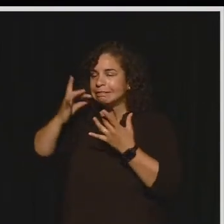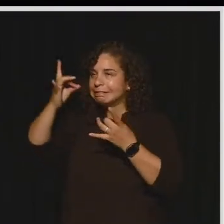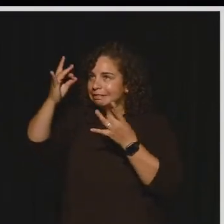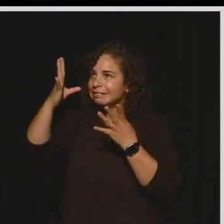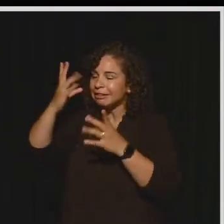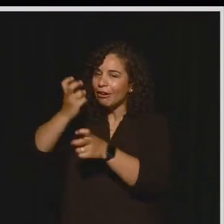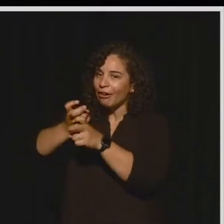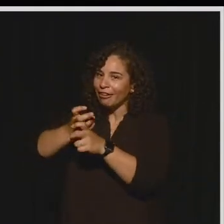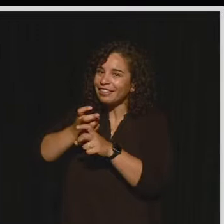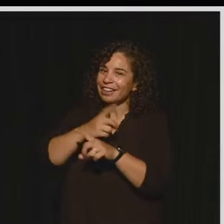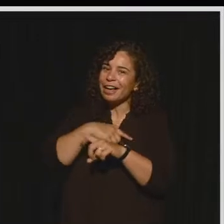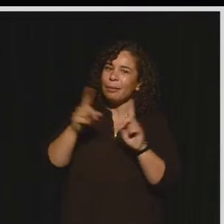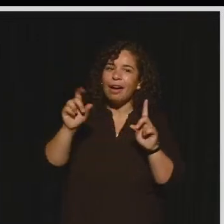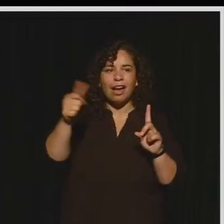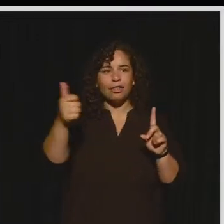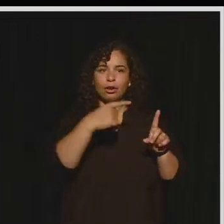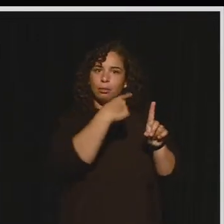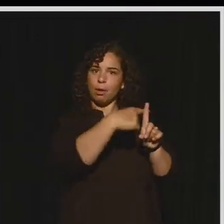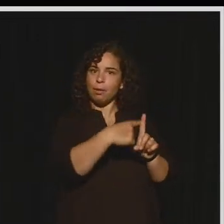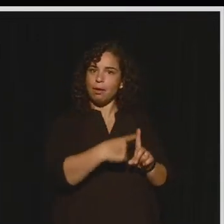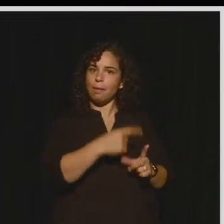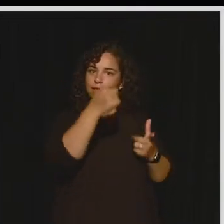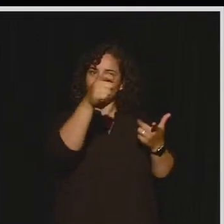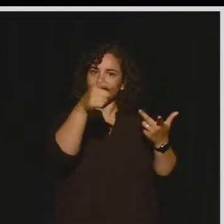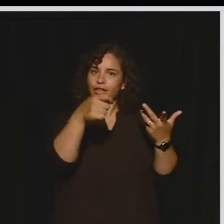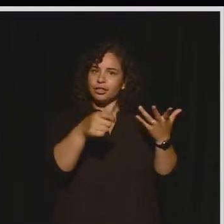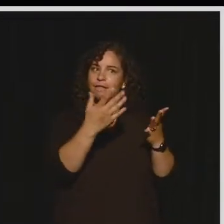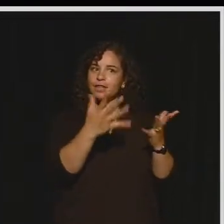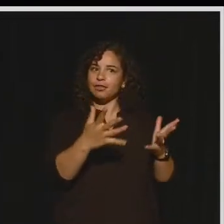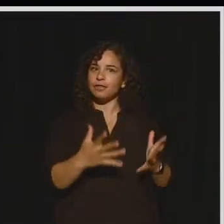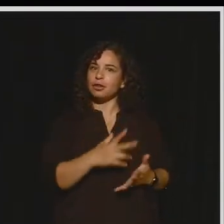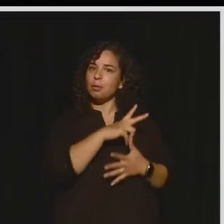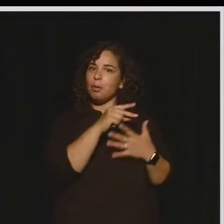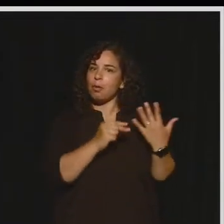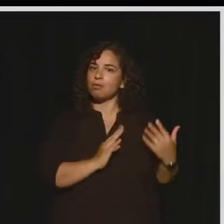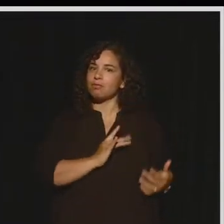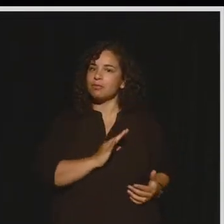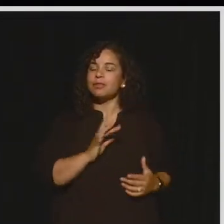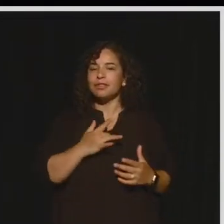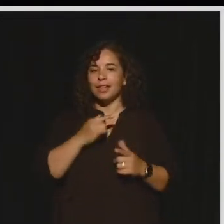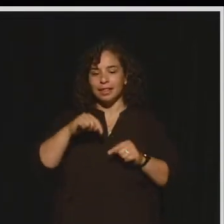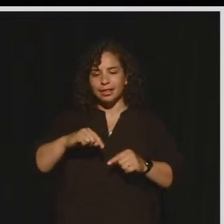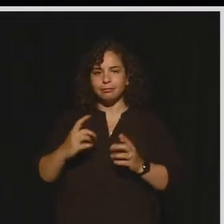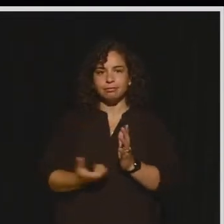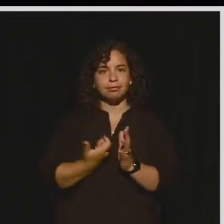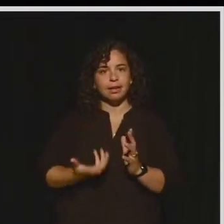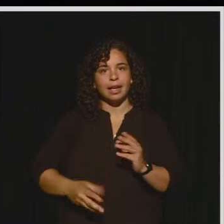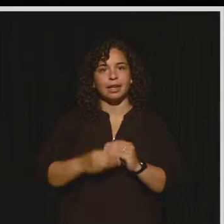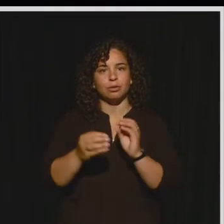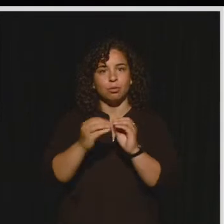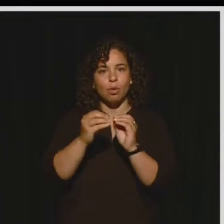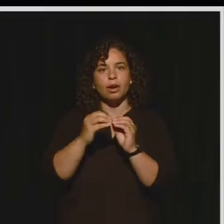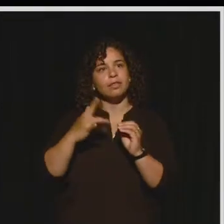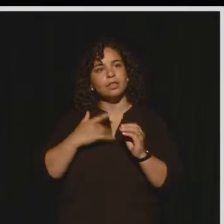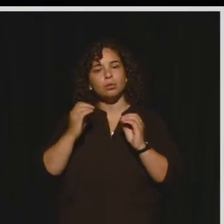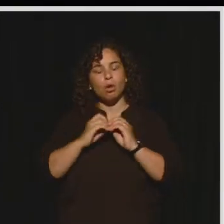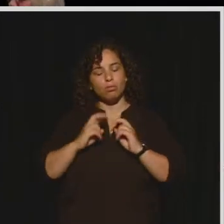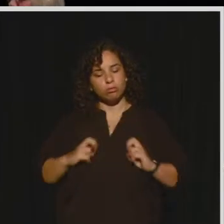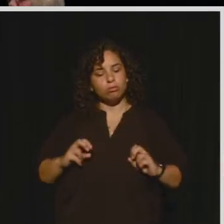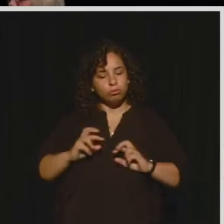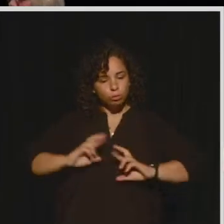a big check mark in my life. So this has just been another one of those things that I feel that I have way more clarity this